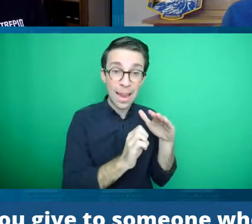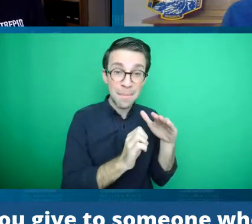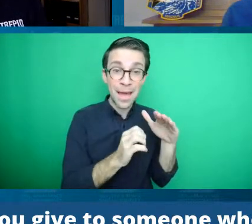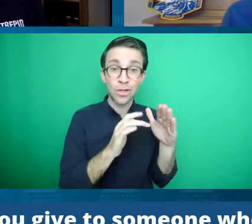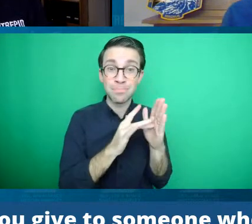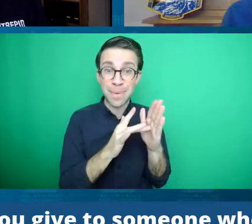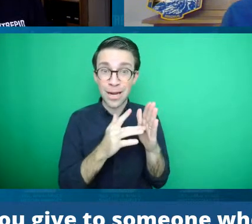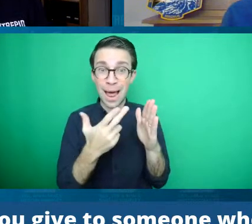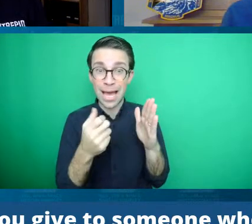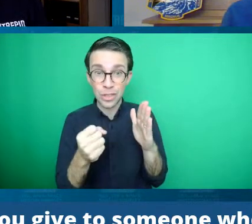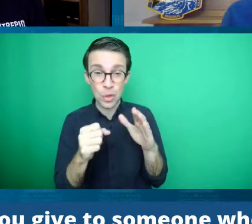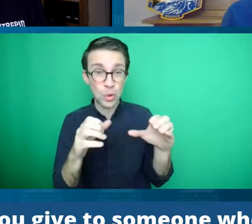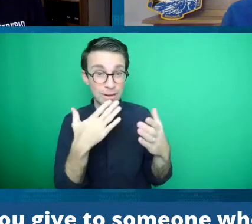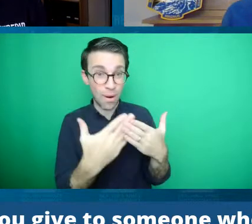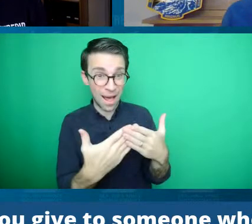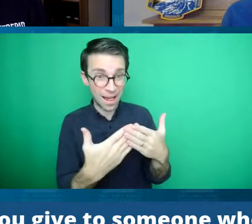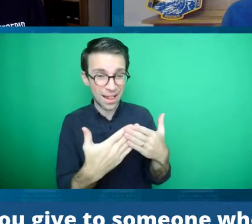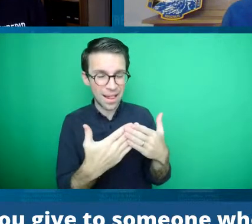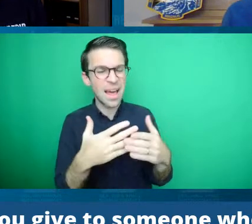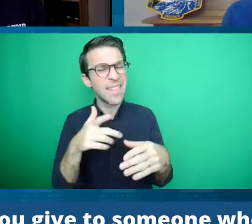college, study what you enjoy.